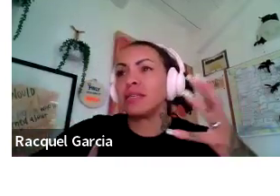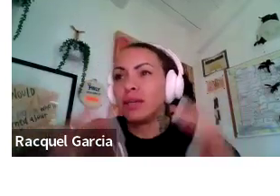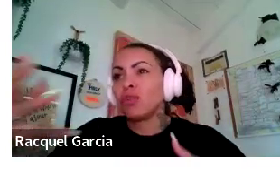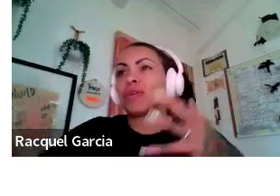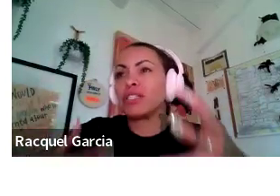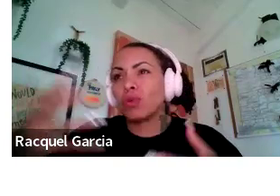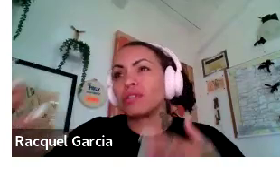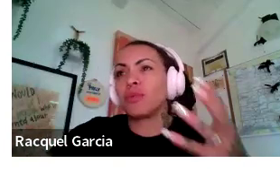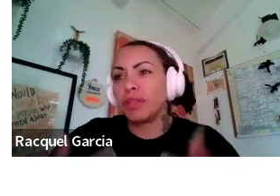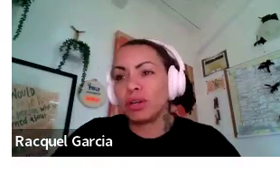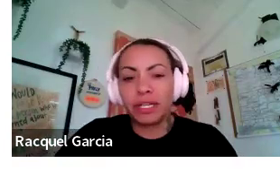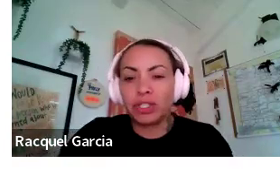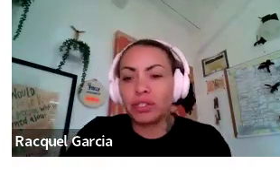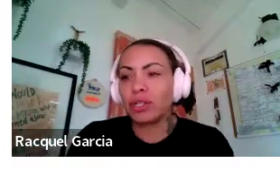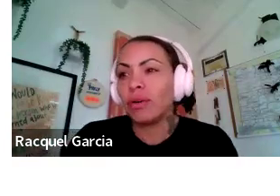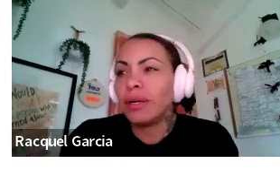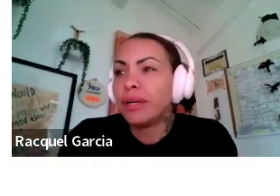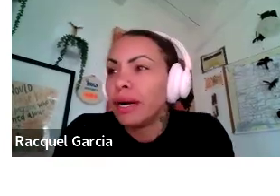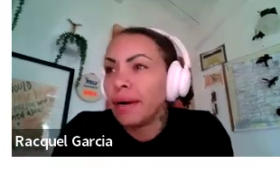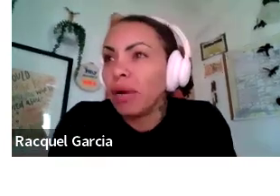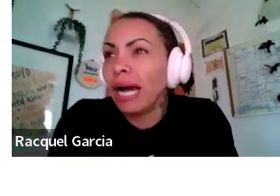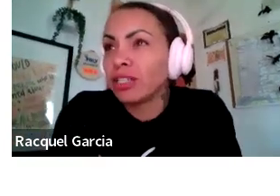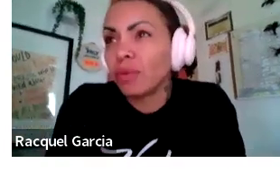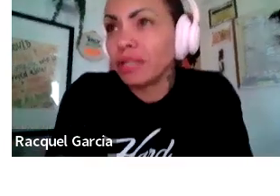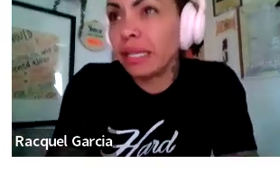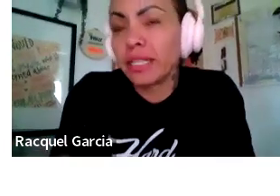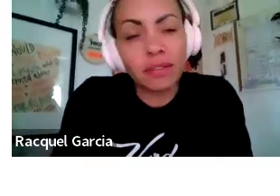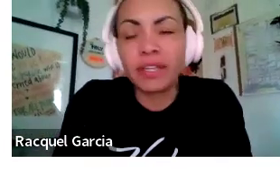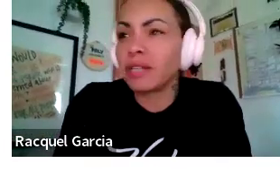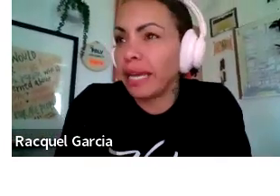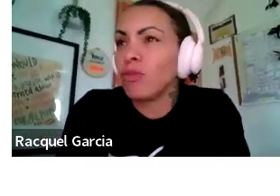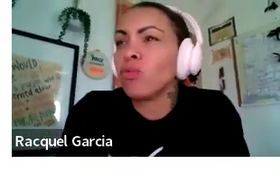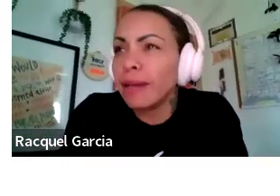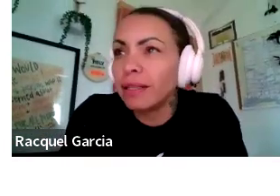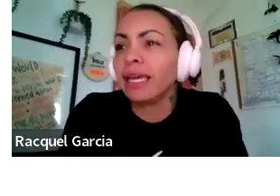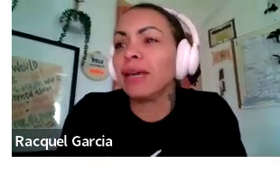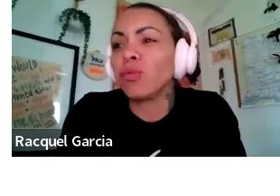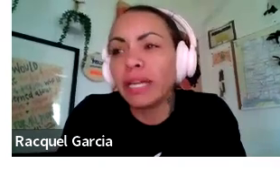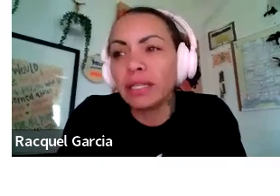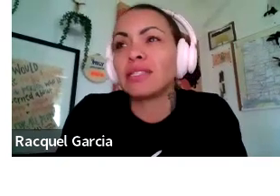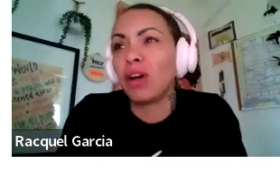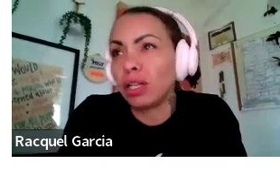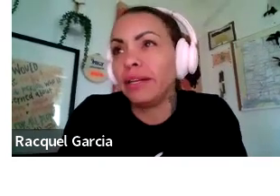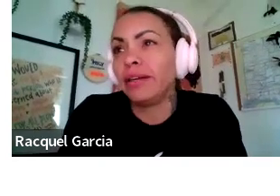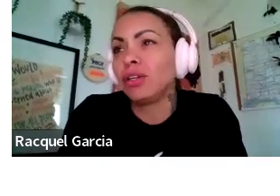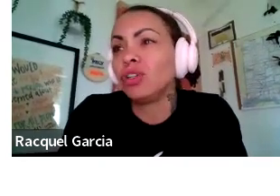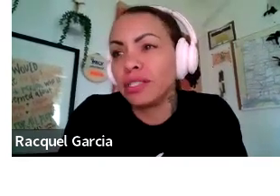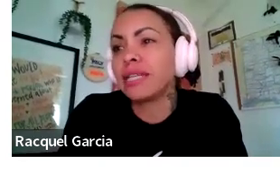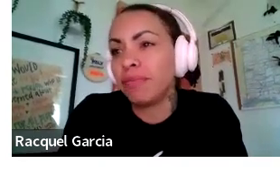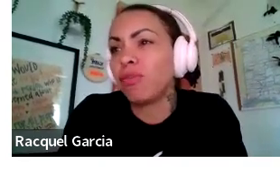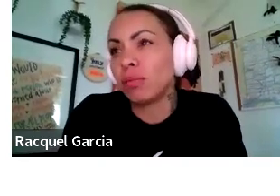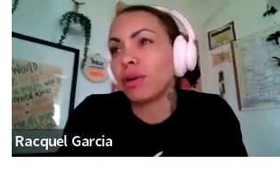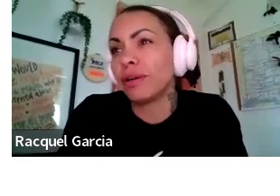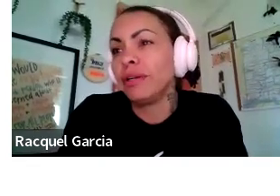having these resources within our region. So I just want to say this feels like a really, really solid,